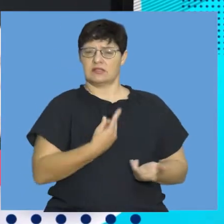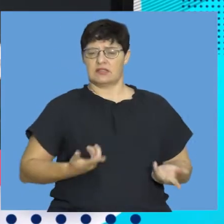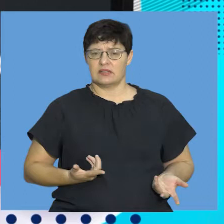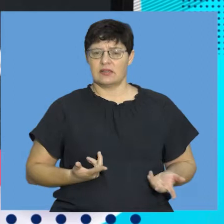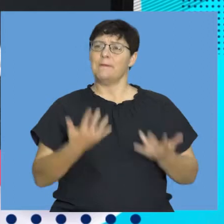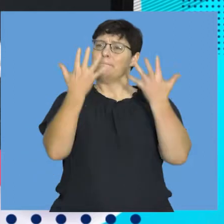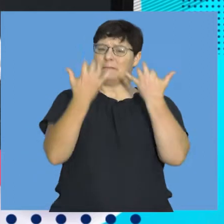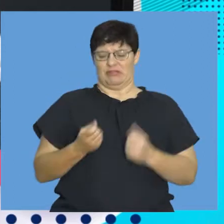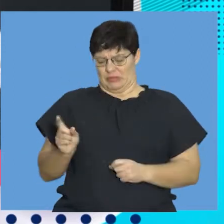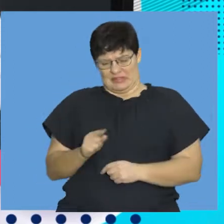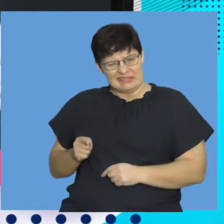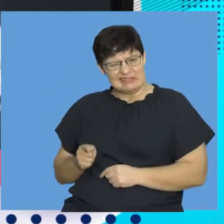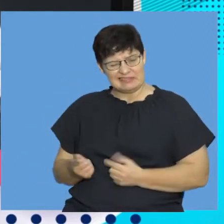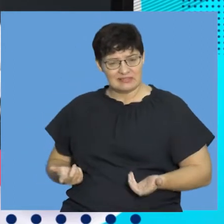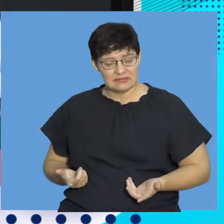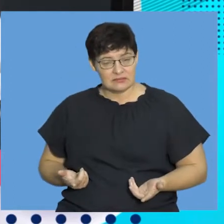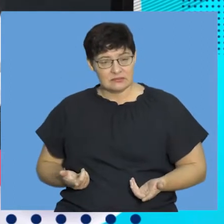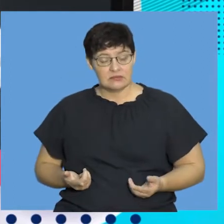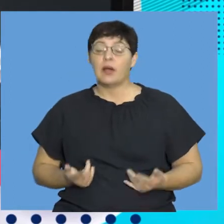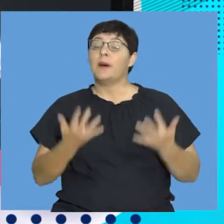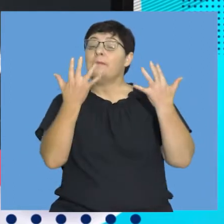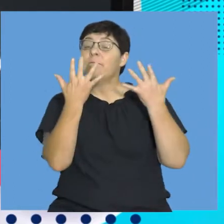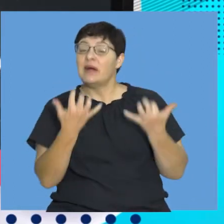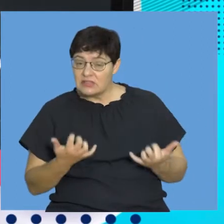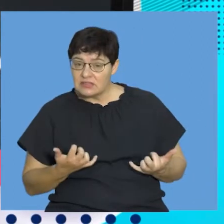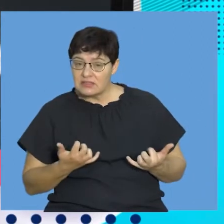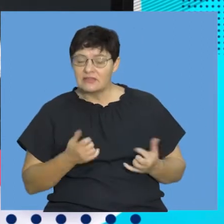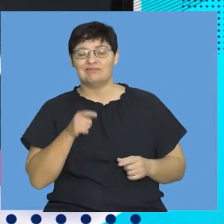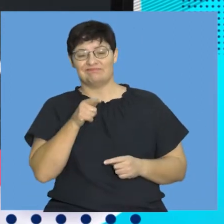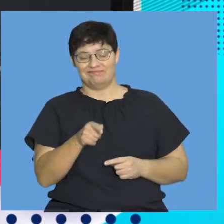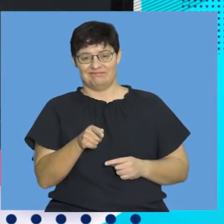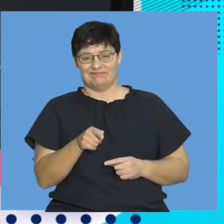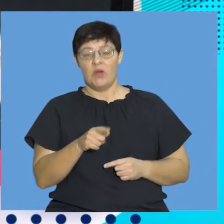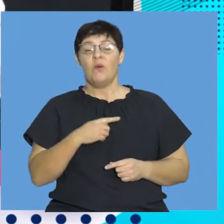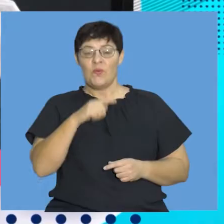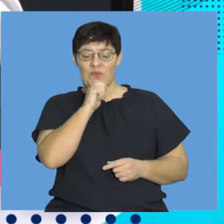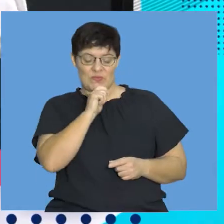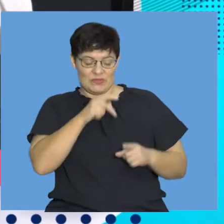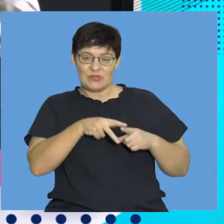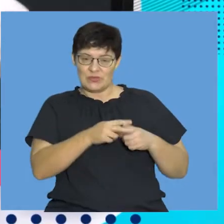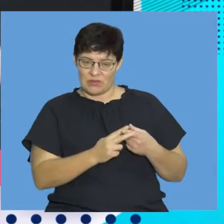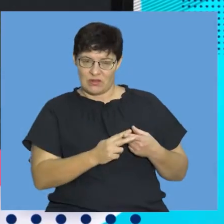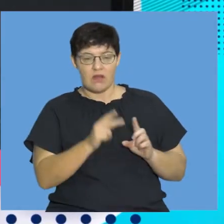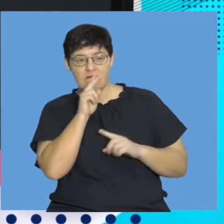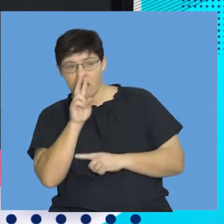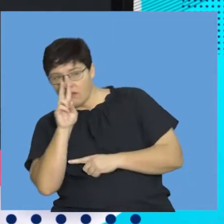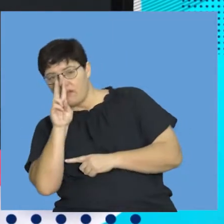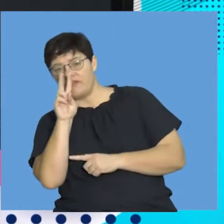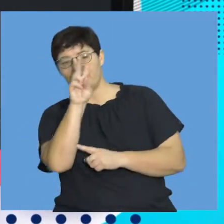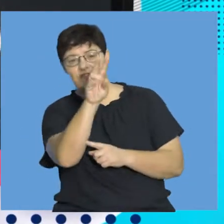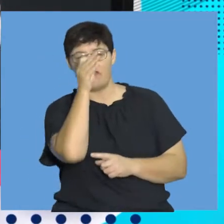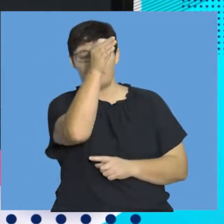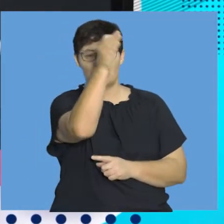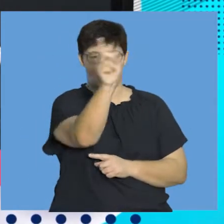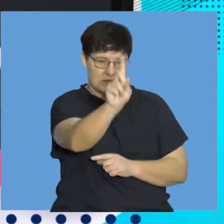a budget? A budget is a tool that we use for projections. In other words,